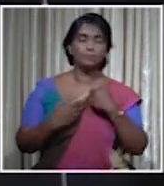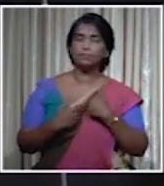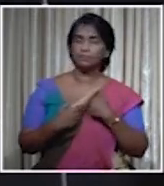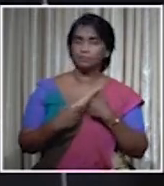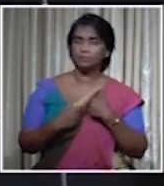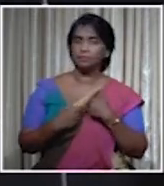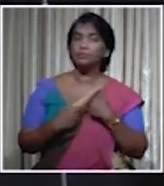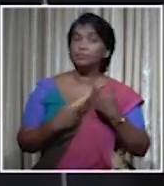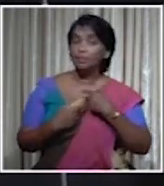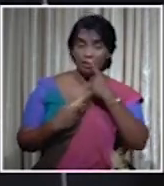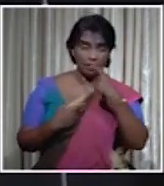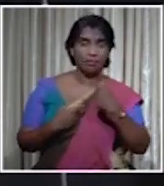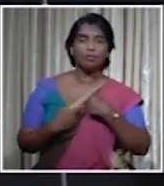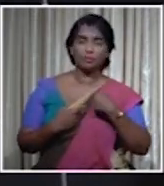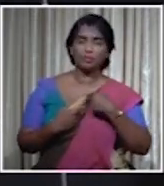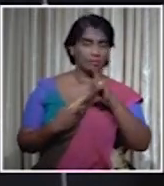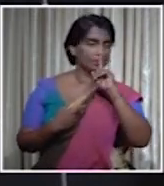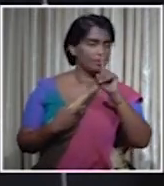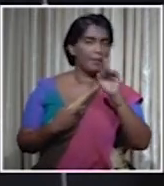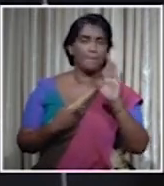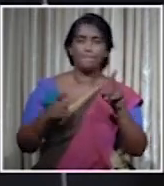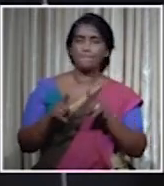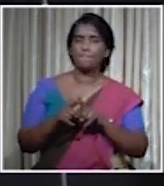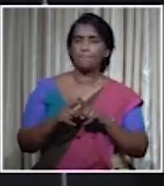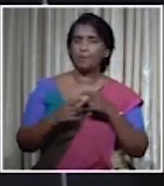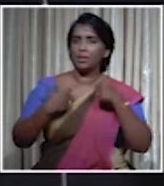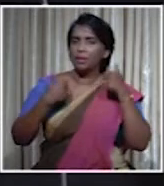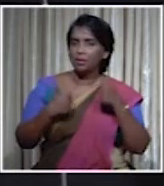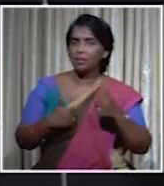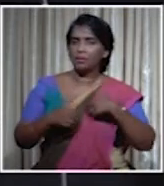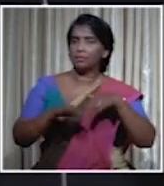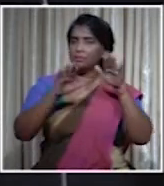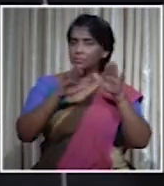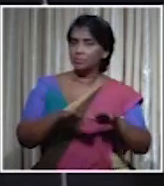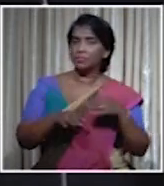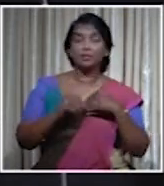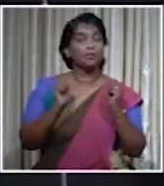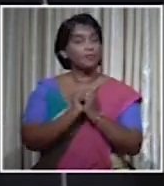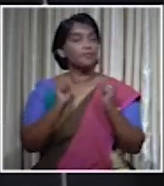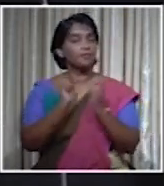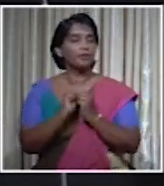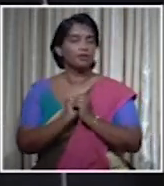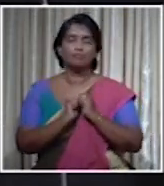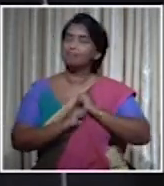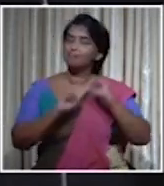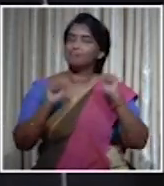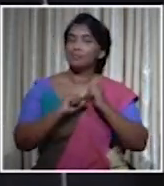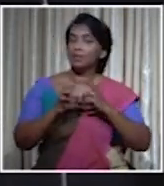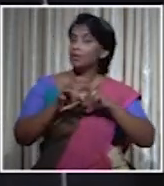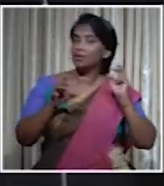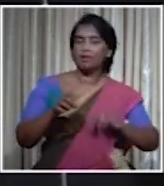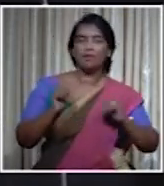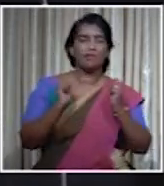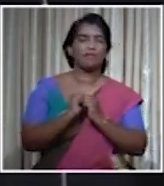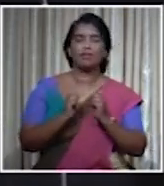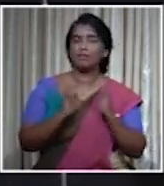I would rather say that it is better to stay and fight than to tender a resignation. Of course, the